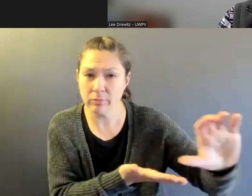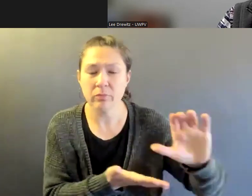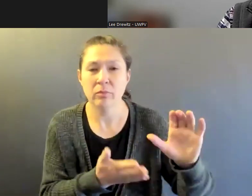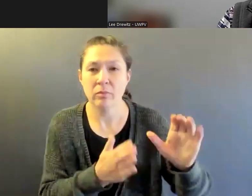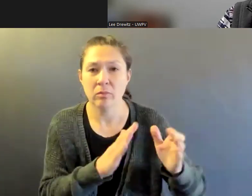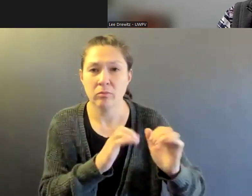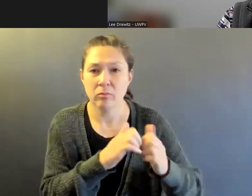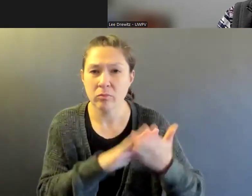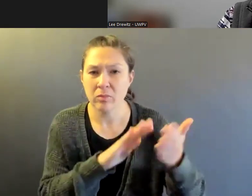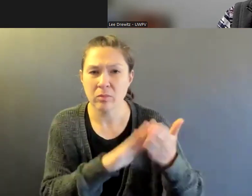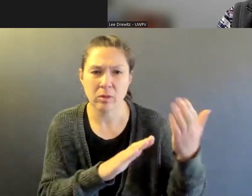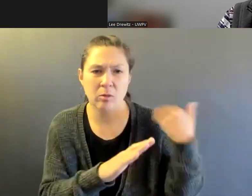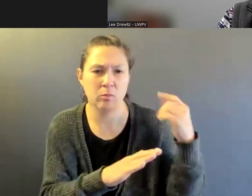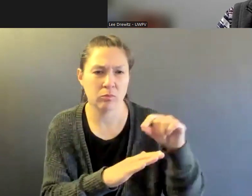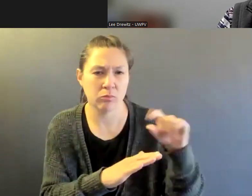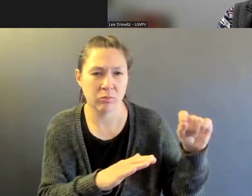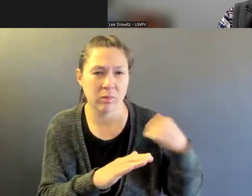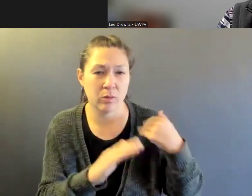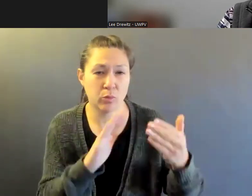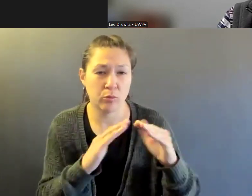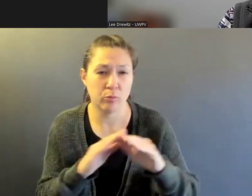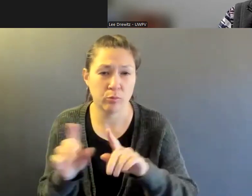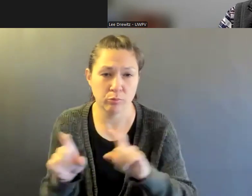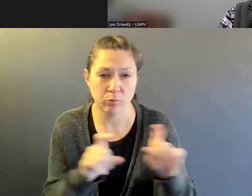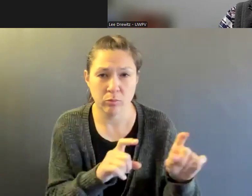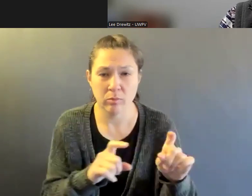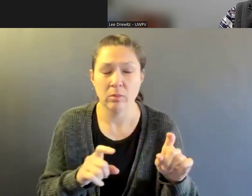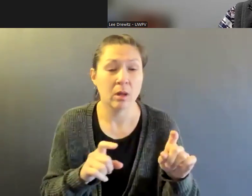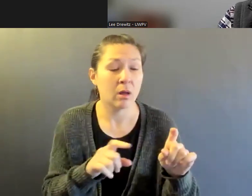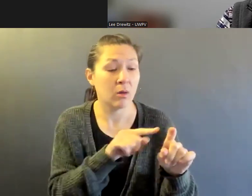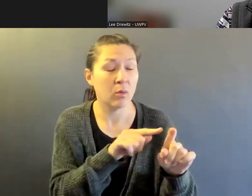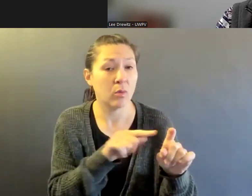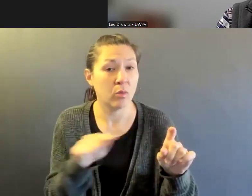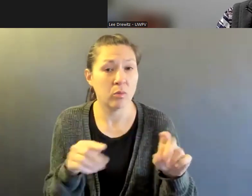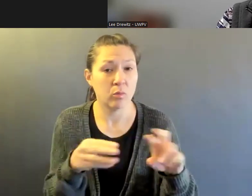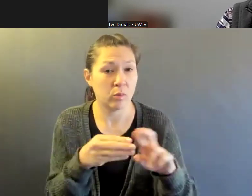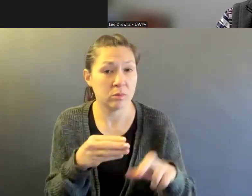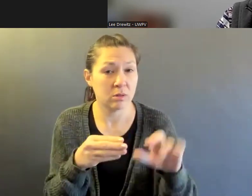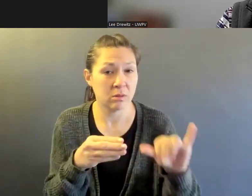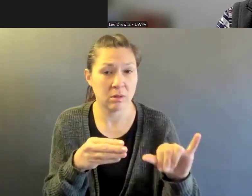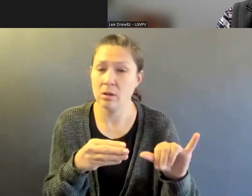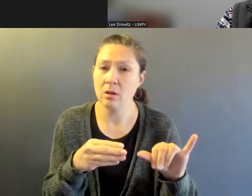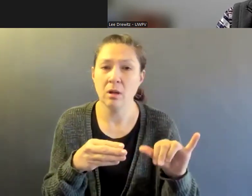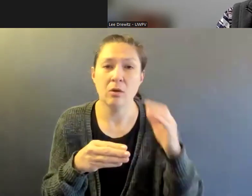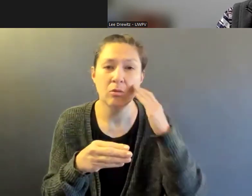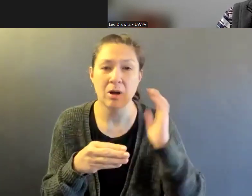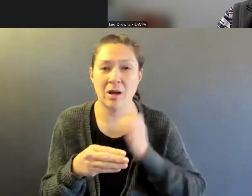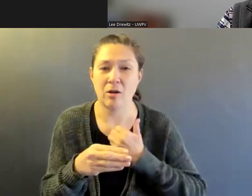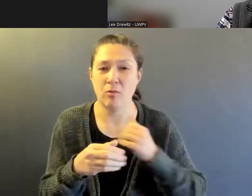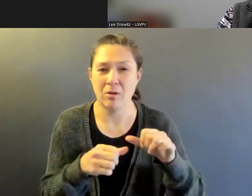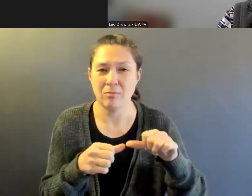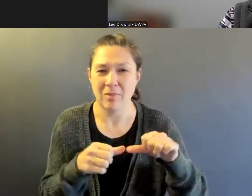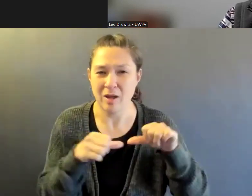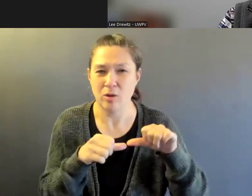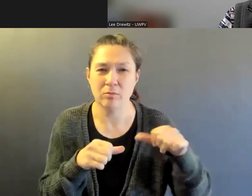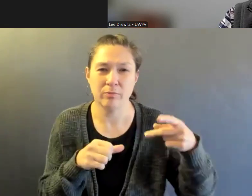community survey, and the determination of this community survey was actually that for the Pioneer Valley, which for our United Way is